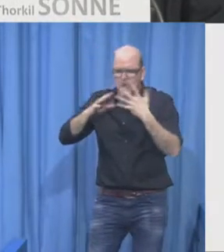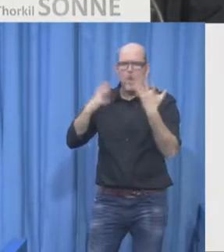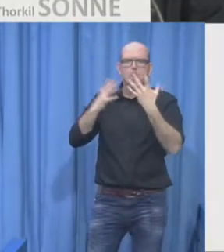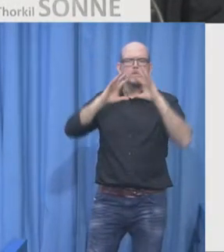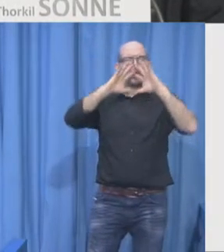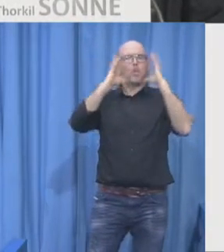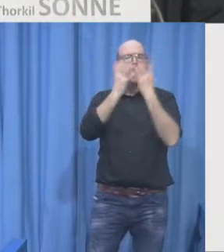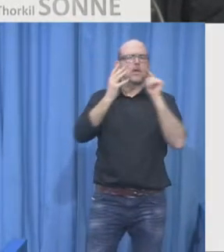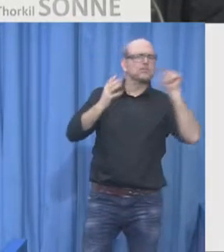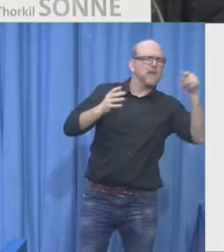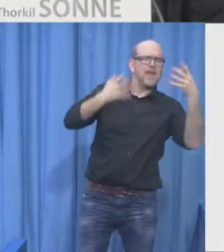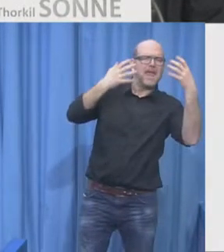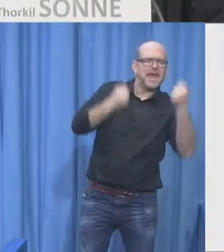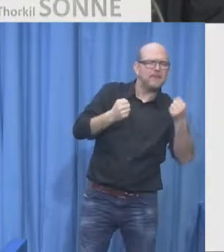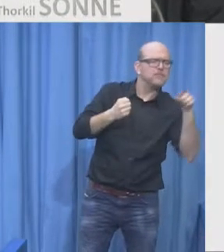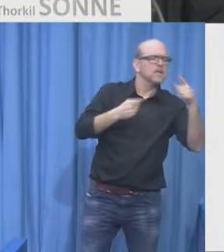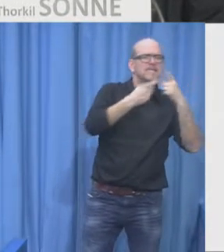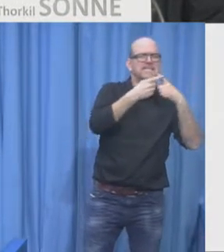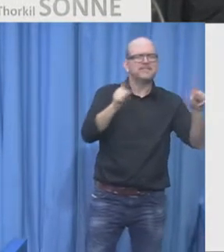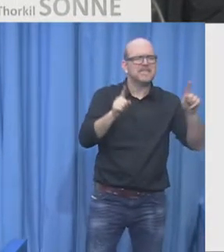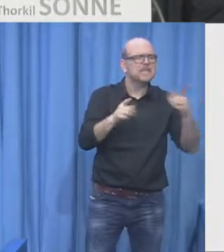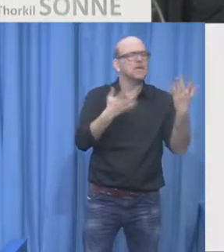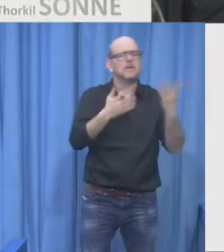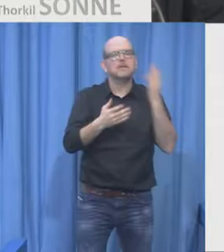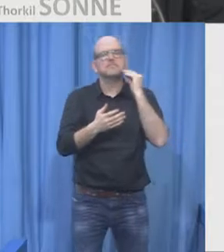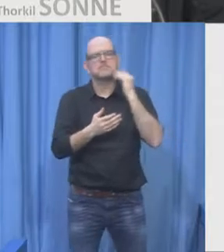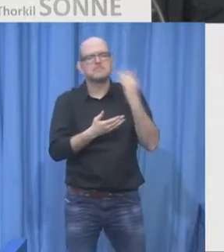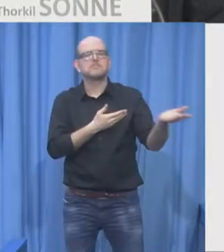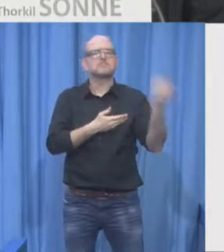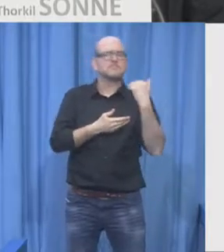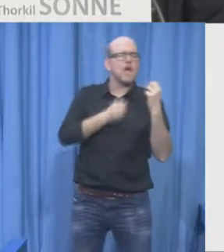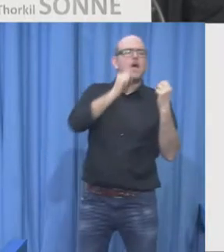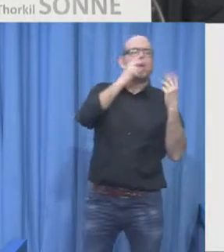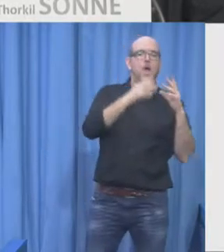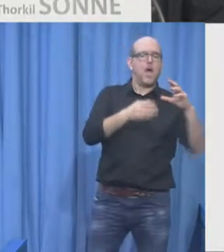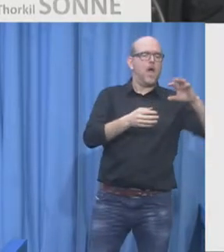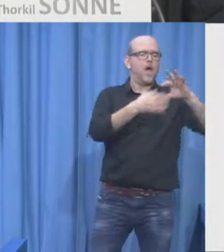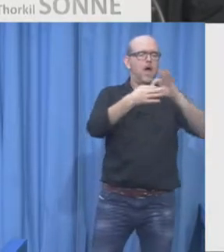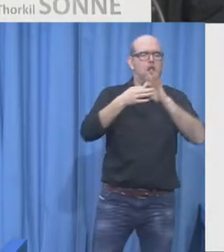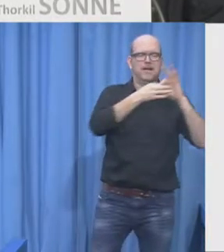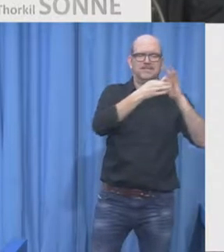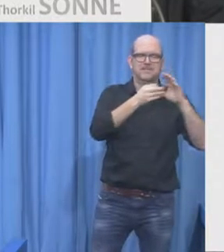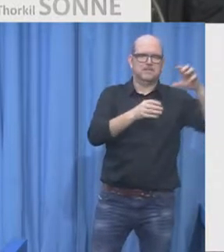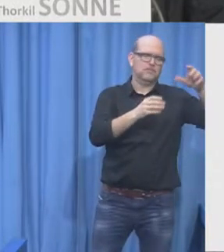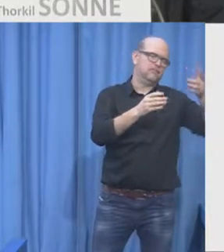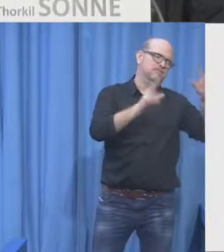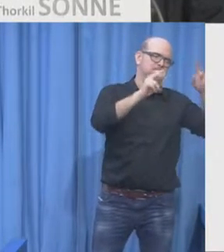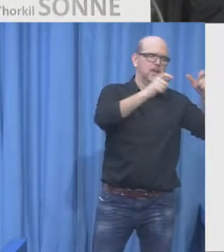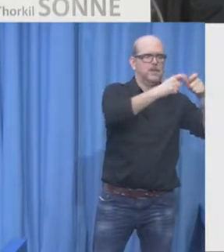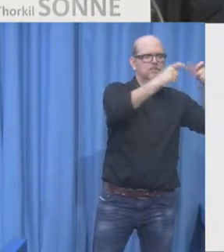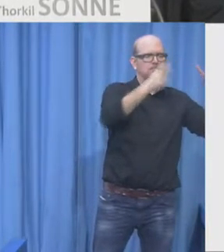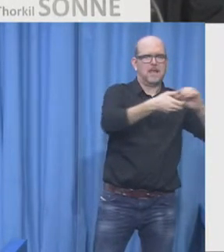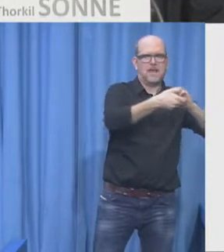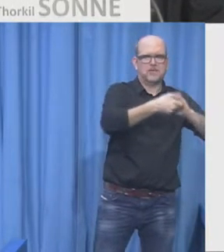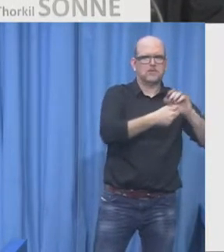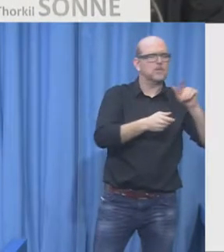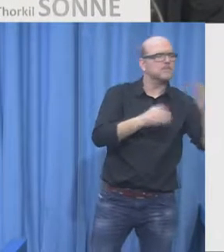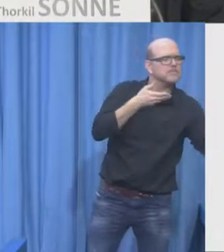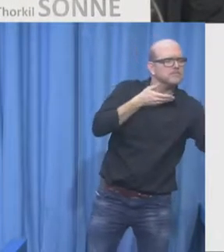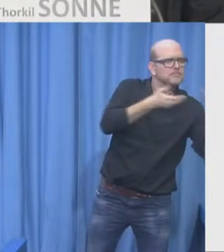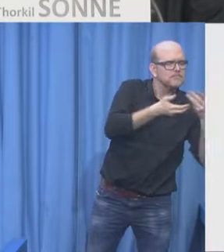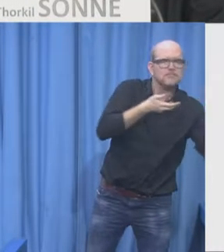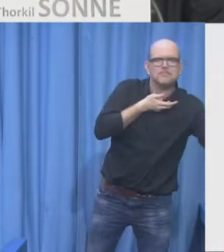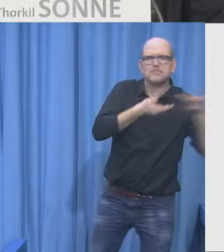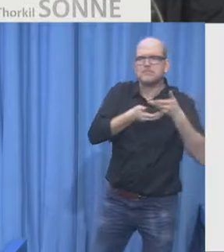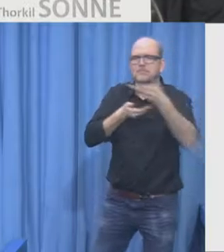Department of Public Information, and World Economic Forum. So it's a special treat to be here today with the Zero Project and with the